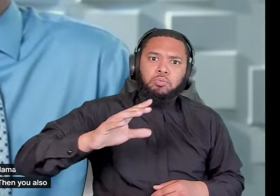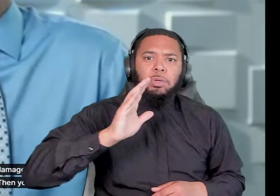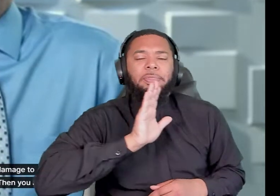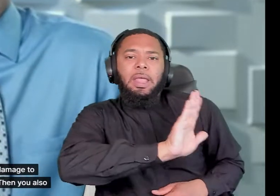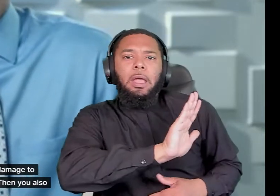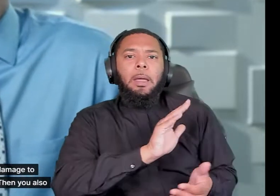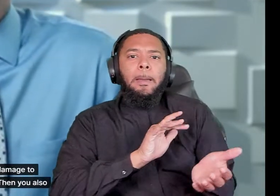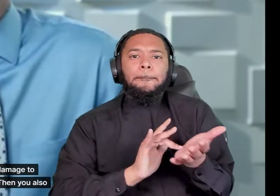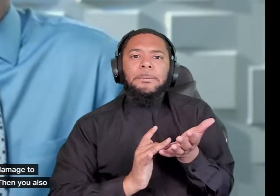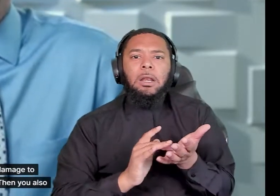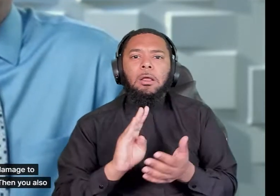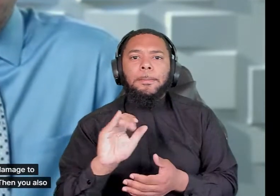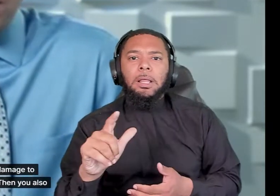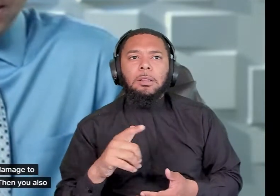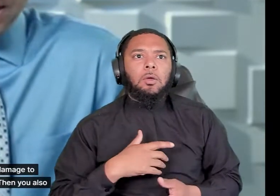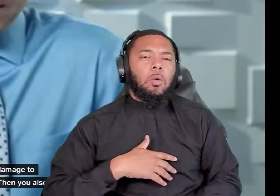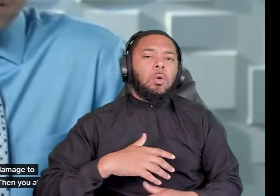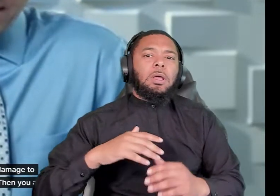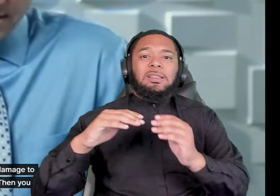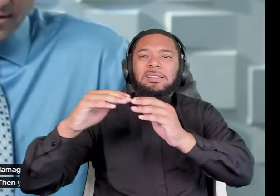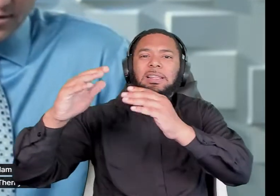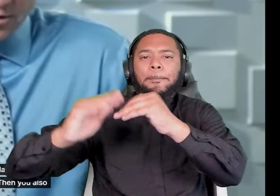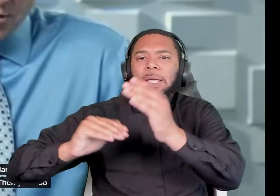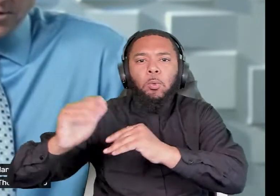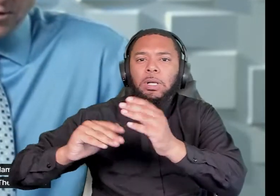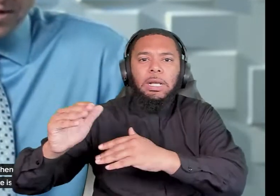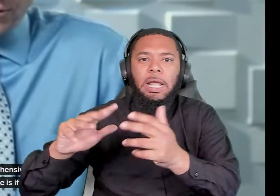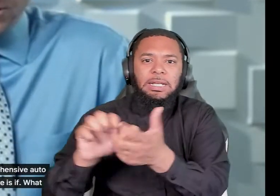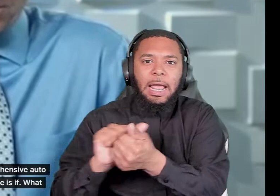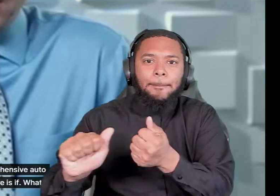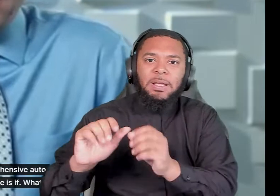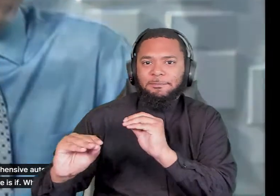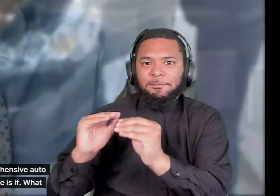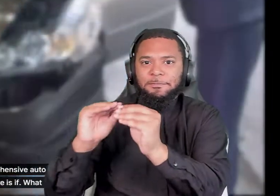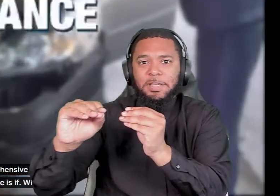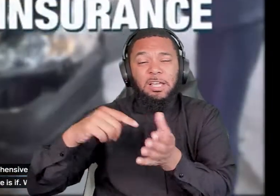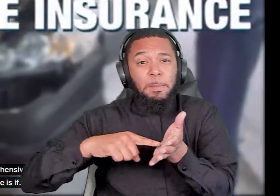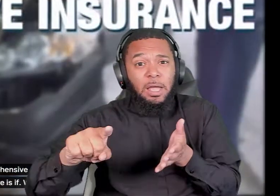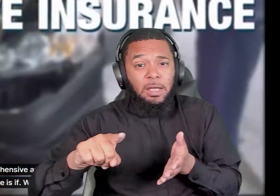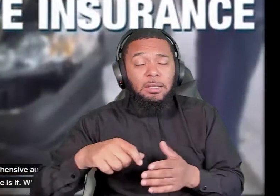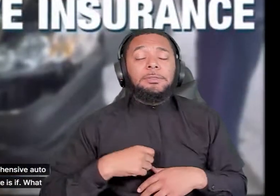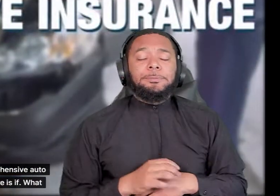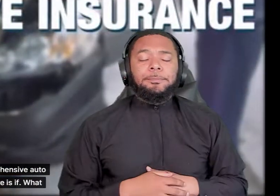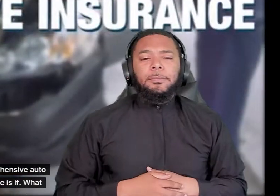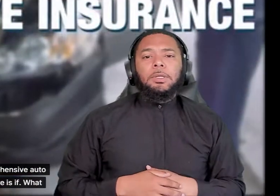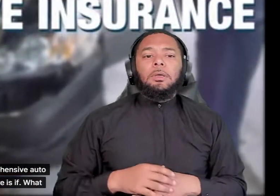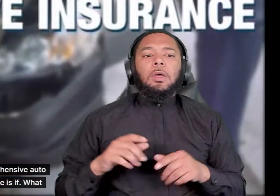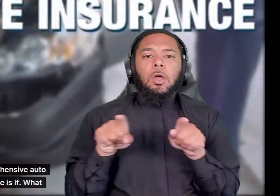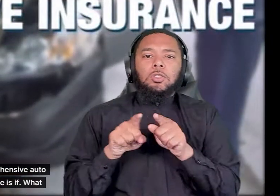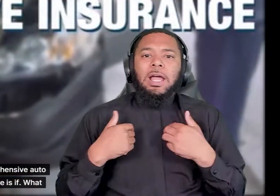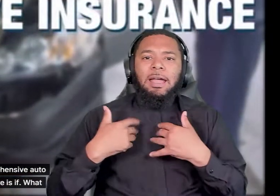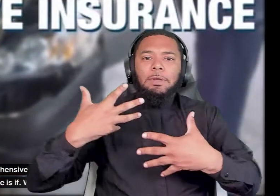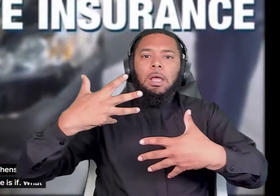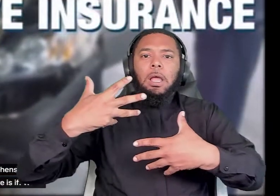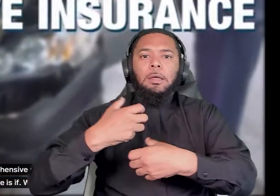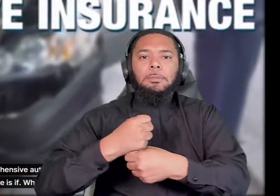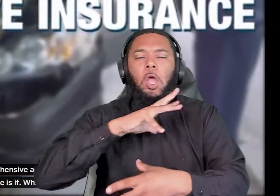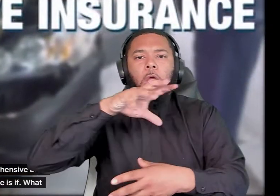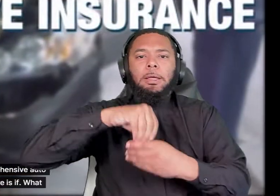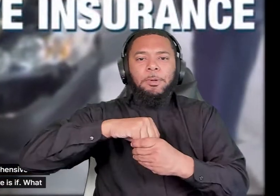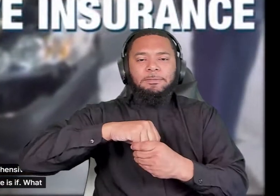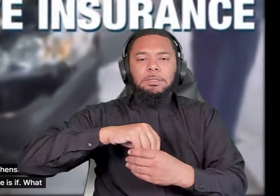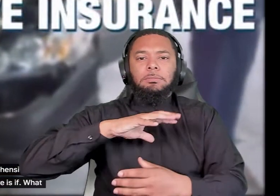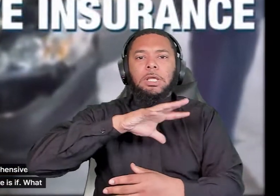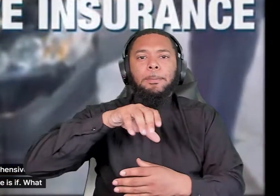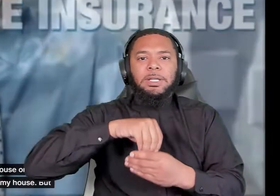or the damage to the building or the house. Then you also have what's called comprehensive auto insurance.